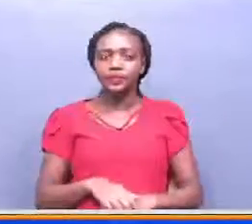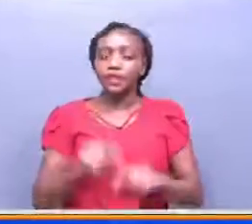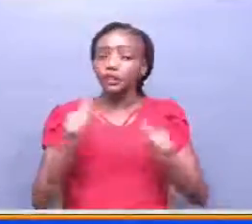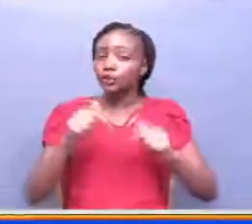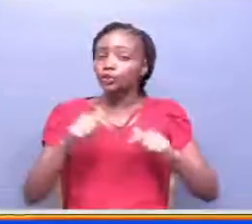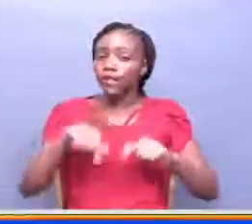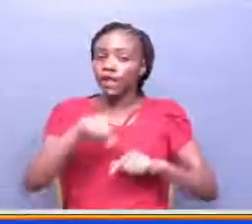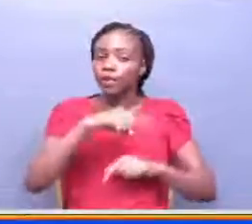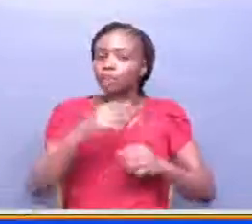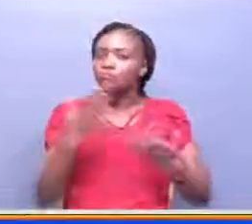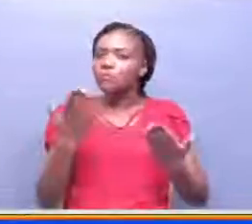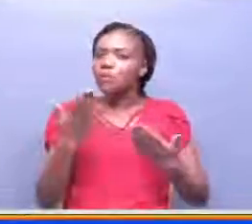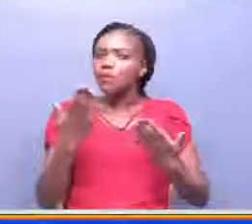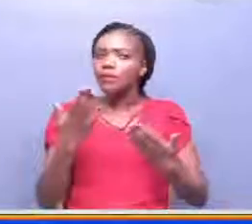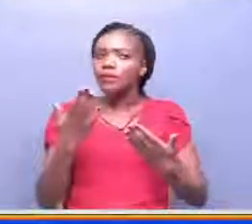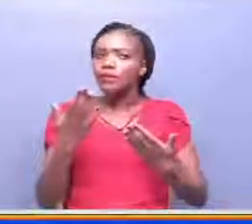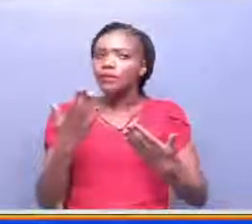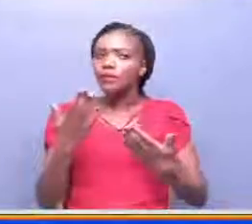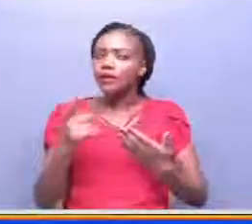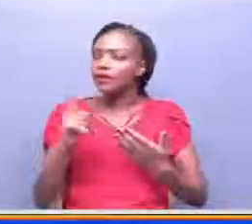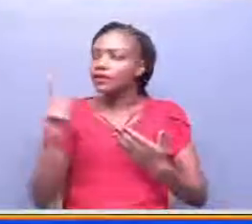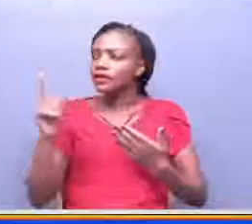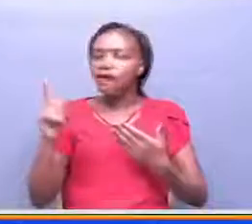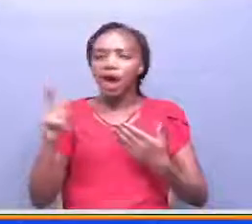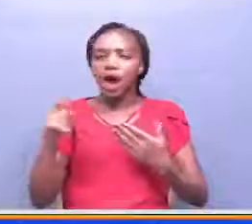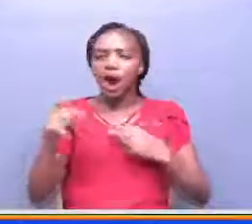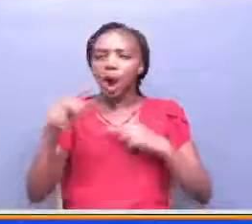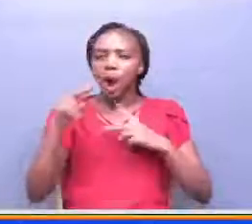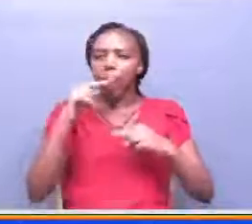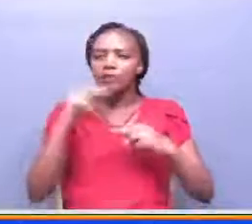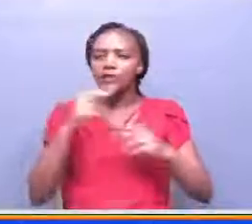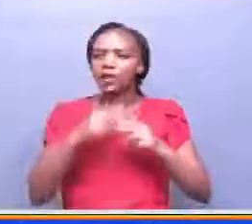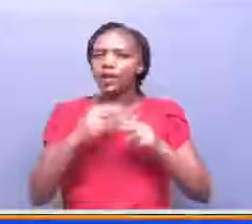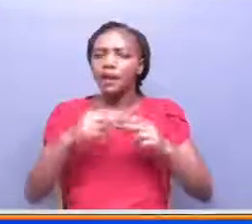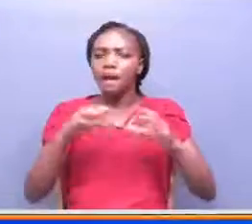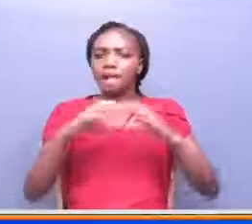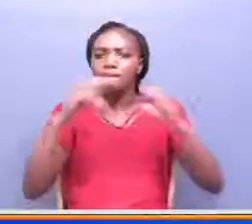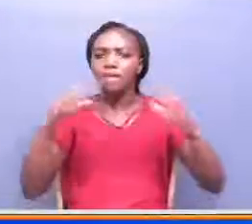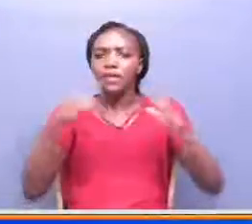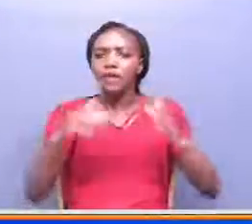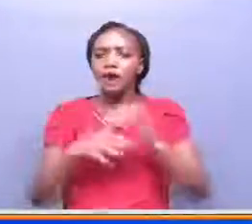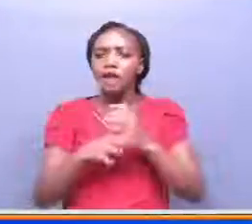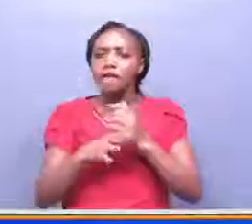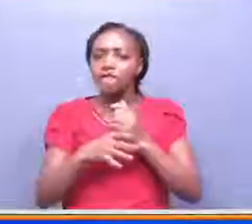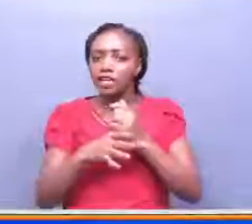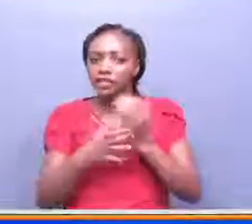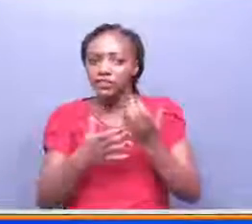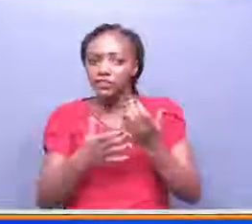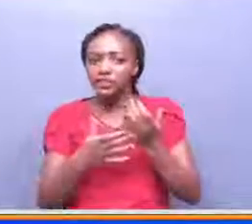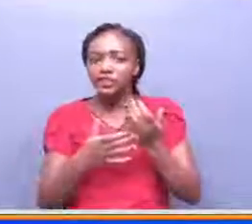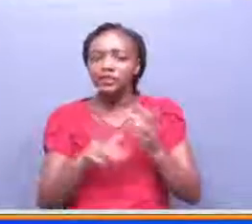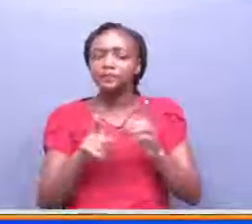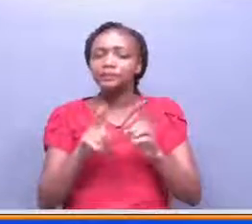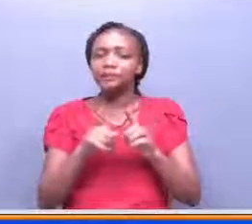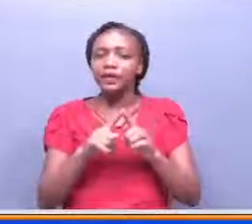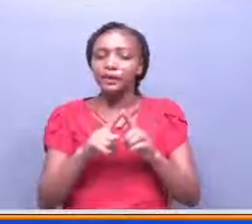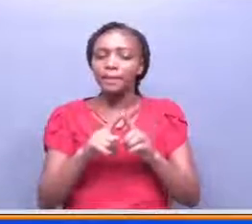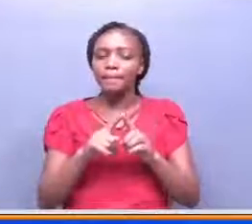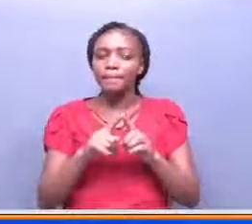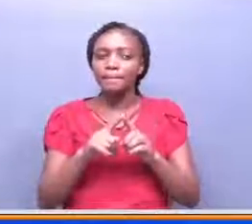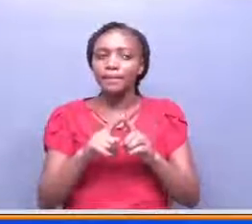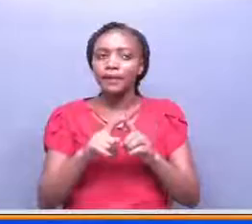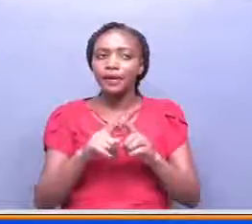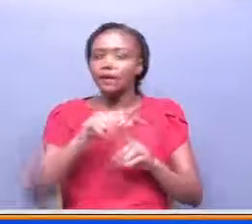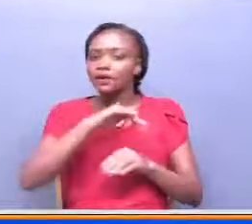Today we are hanging out at the renowned Big Fish joint where Azimio la Umoja presidential candidate Raila Odinga took